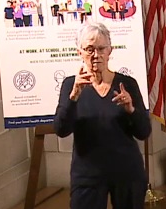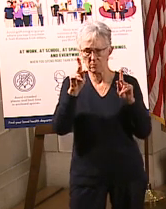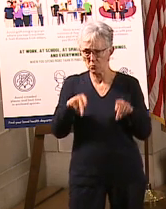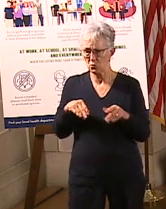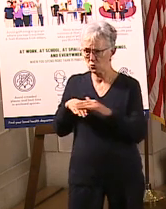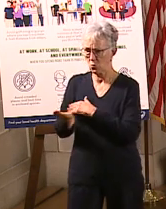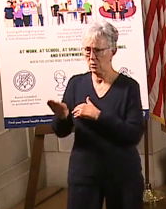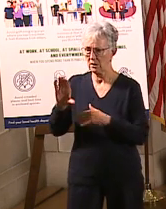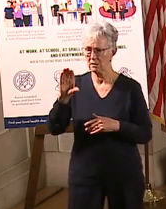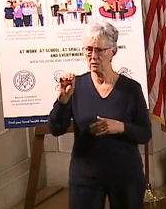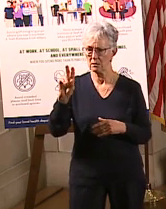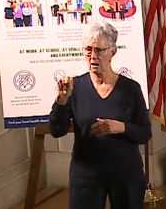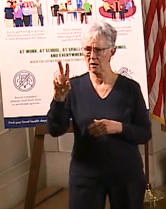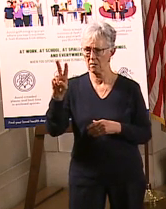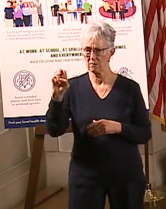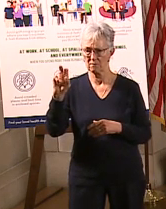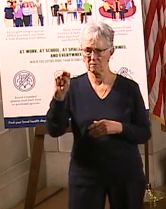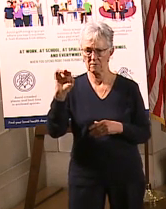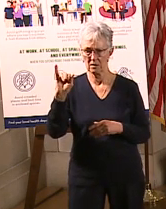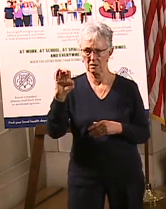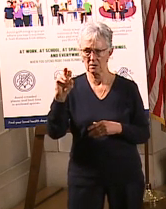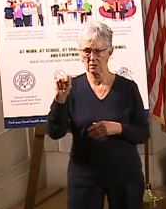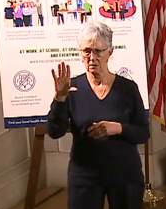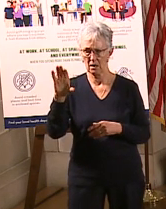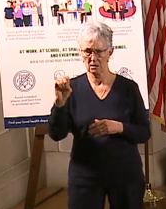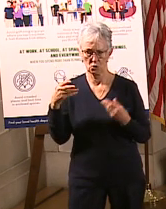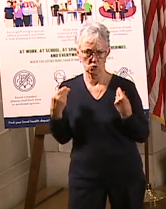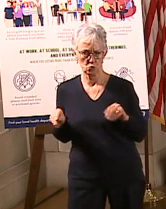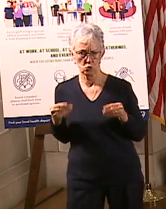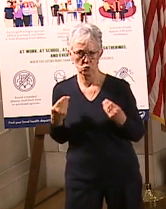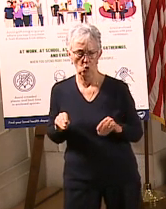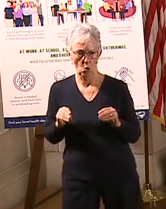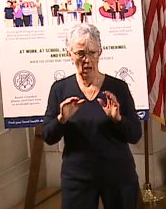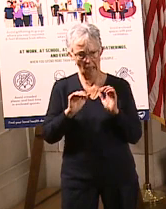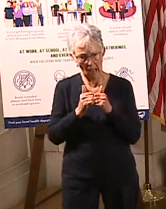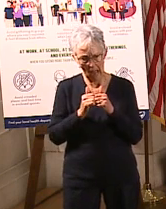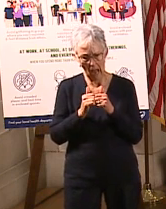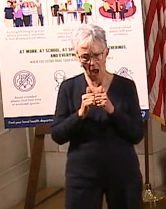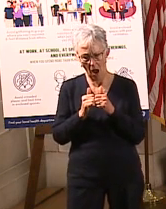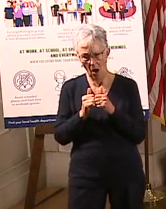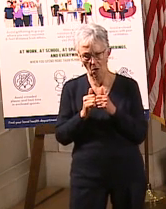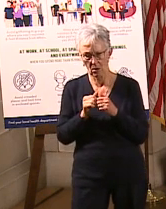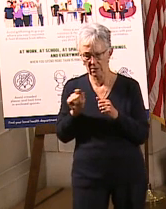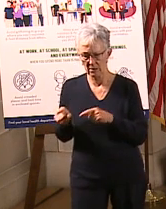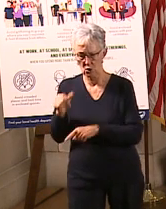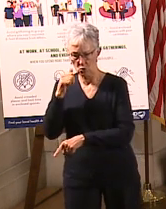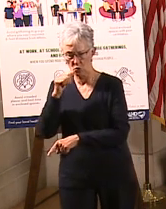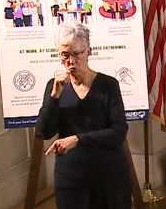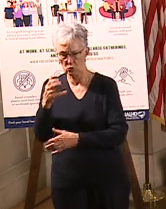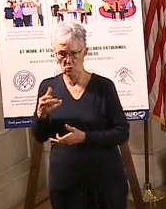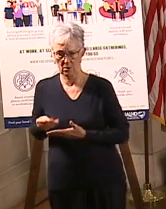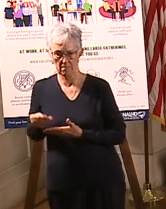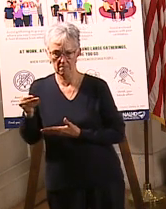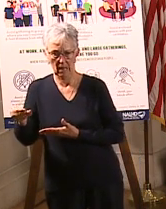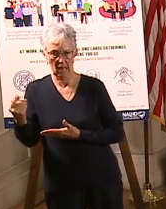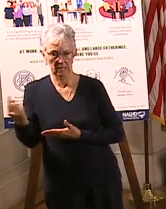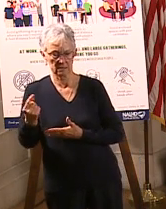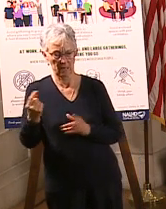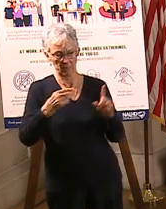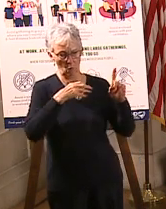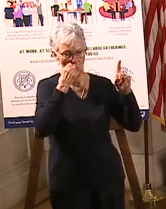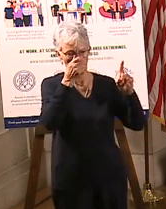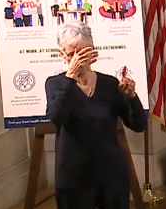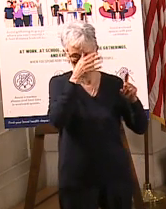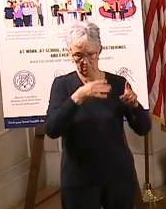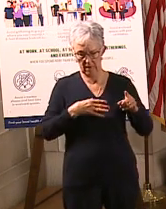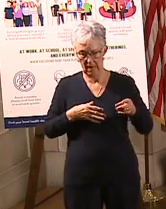to the way this young girl is dressed and the way the older man is handling her money. things like that. Those are going to be challenges. Our hope